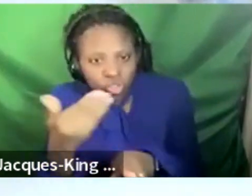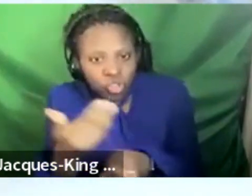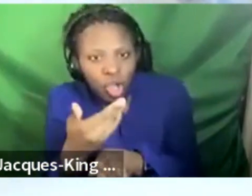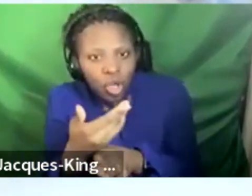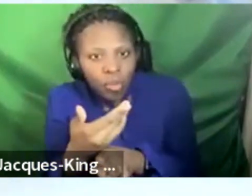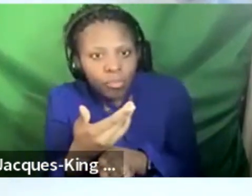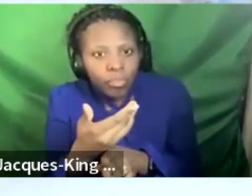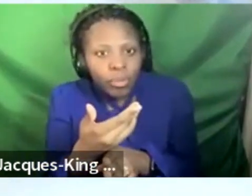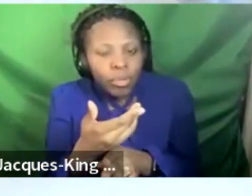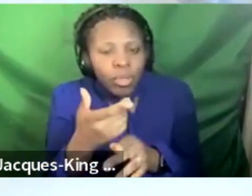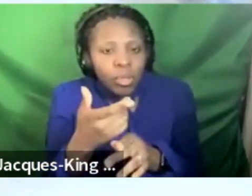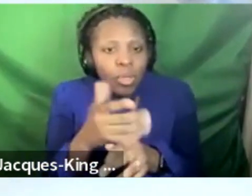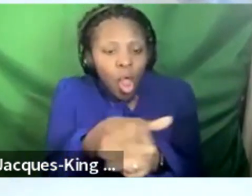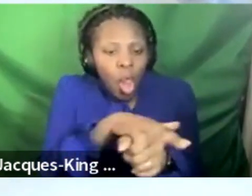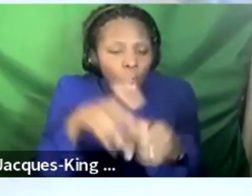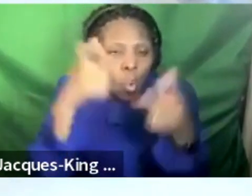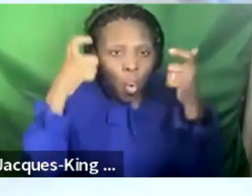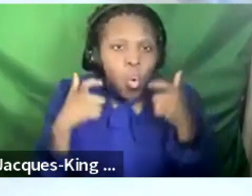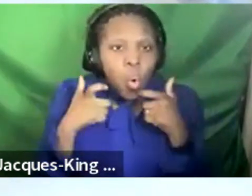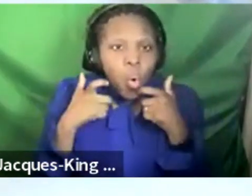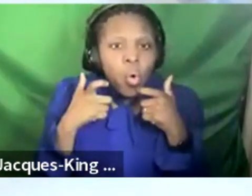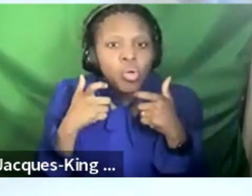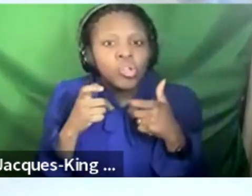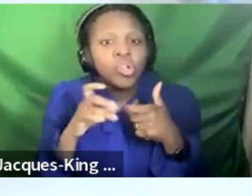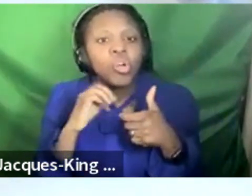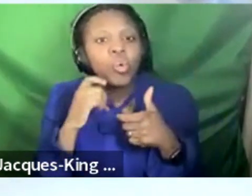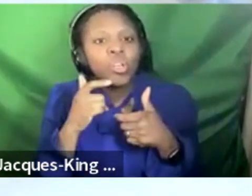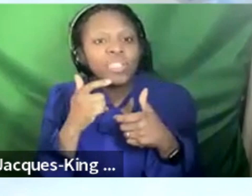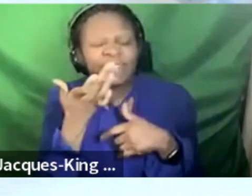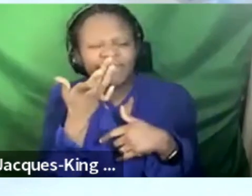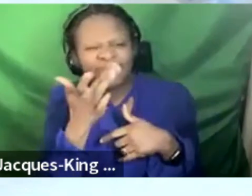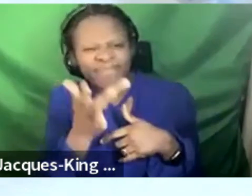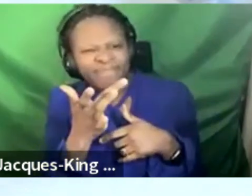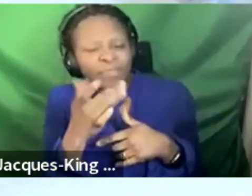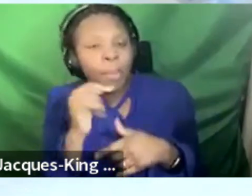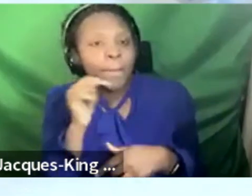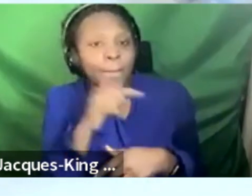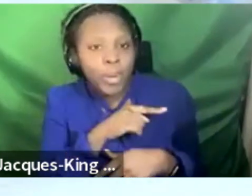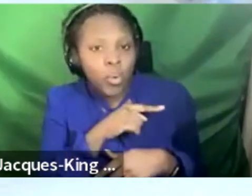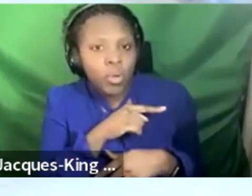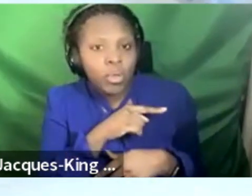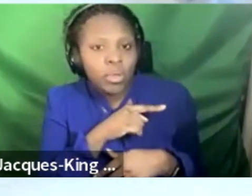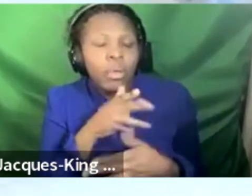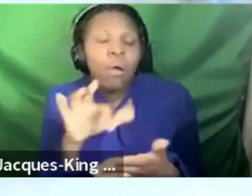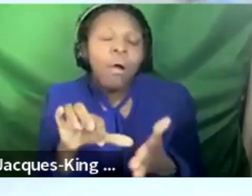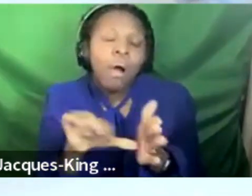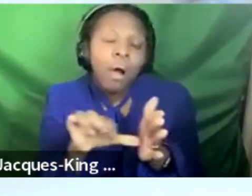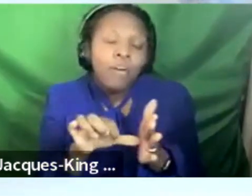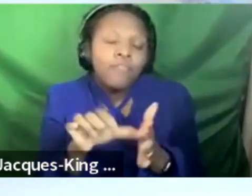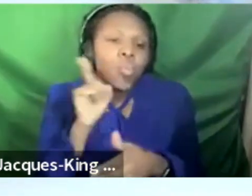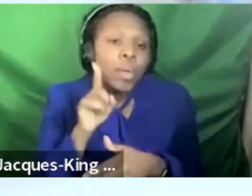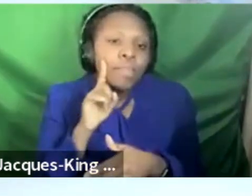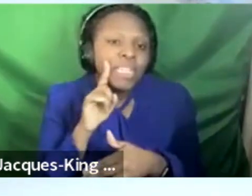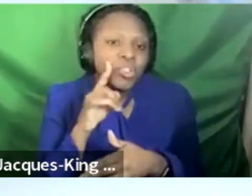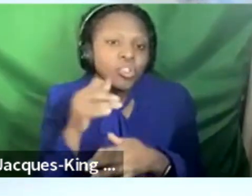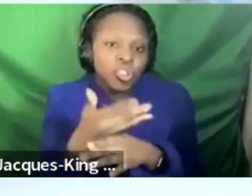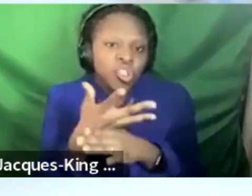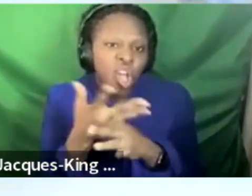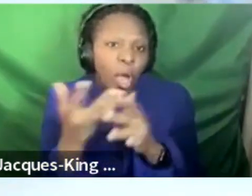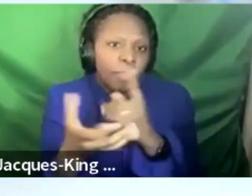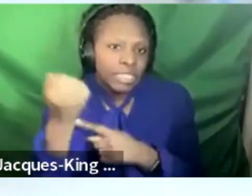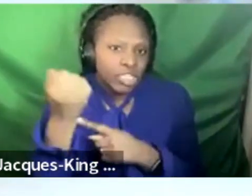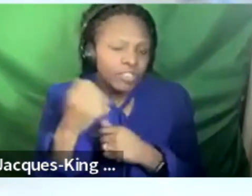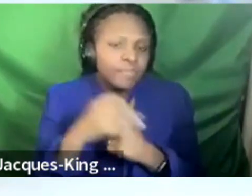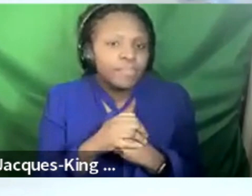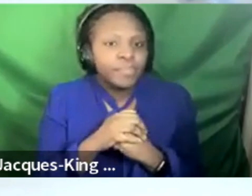So she decides that she's going to get a job in the local court. And she's going to pretend to be a boy to do this because it's